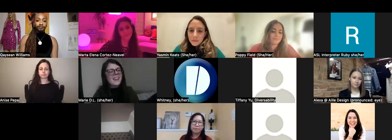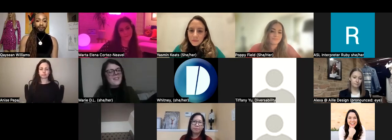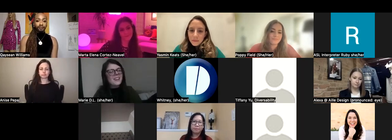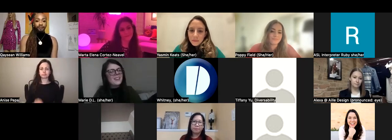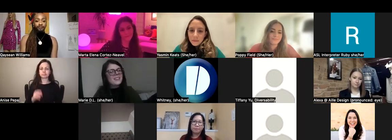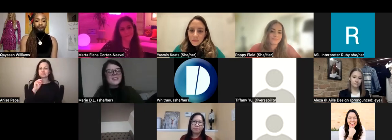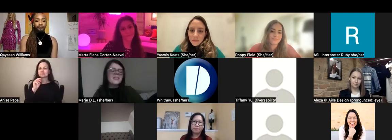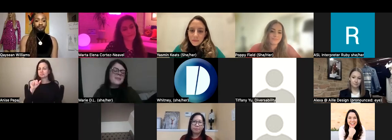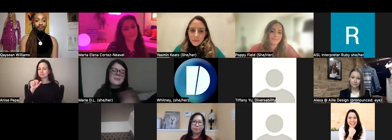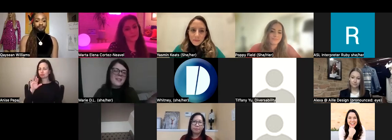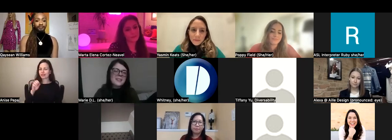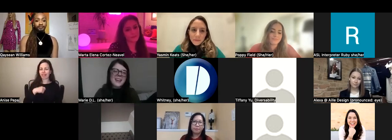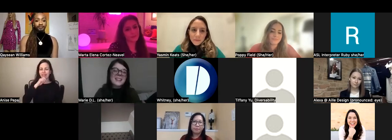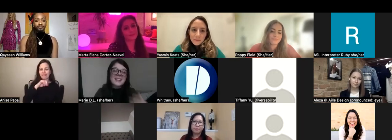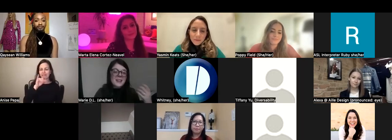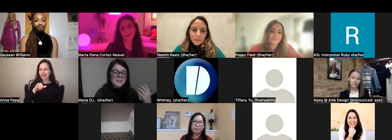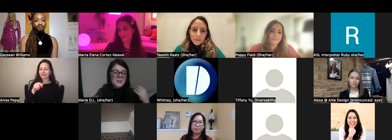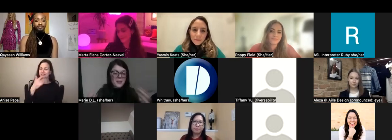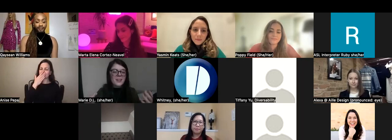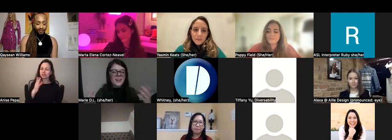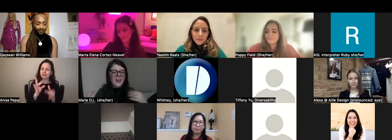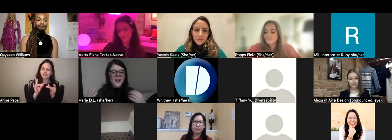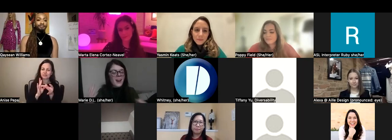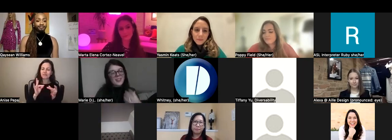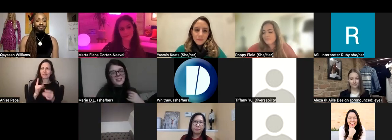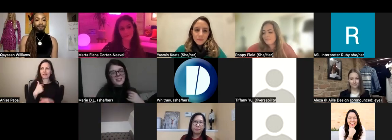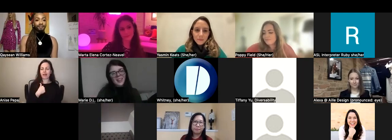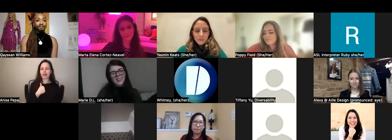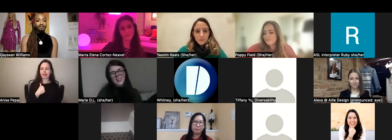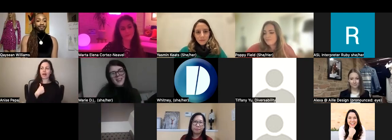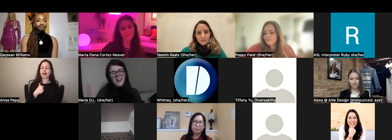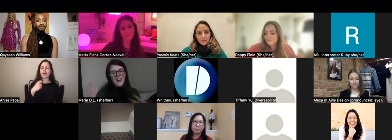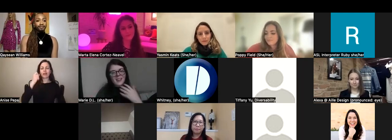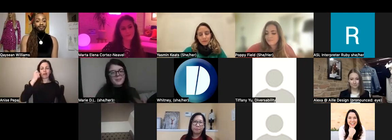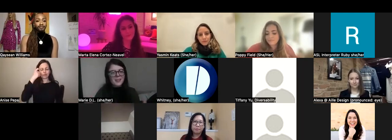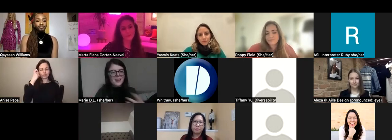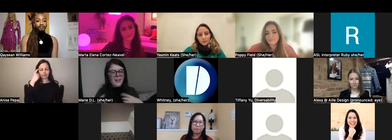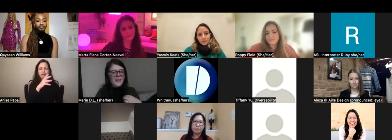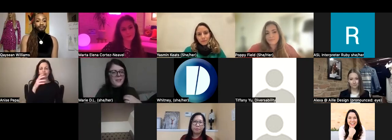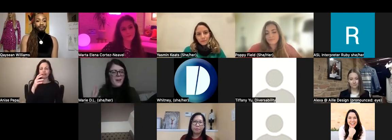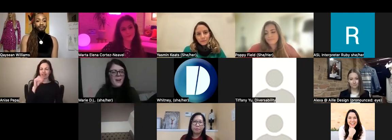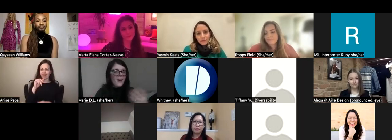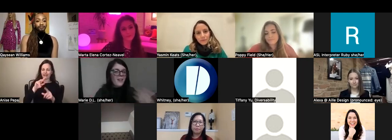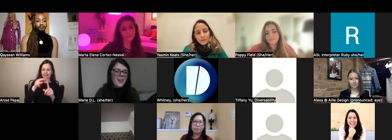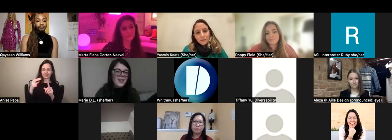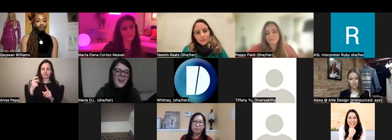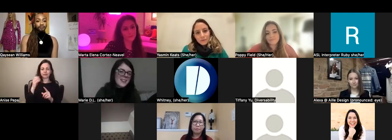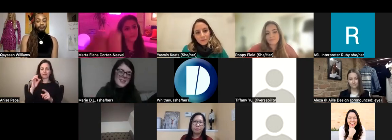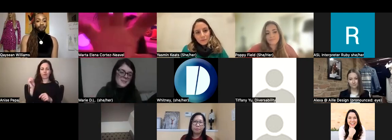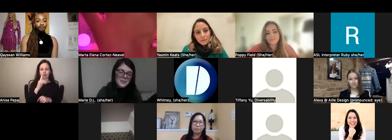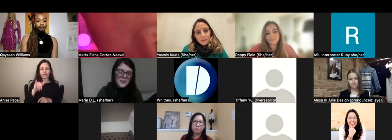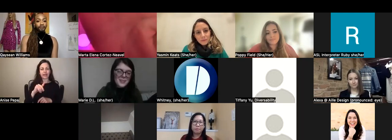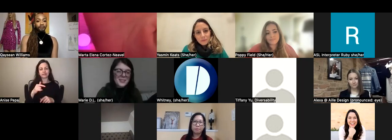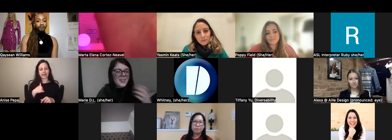I love it. Just well said. And it makes me really understand an aspect of all of that I